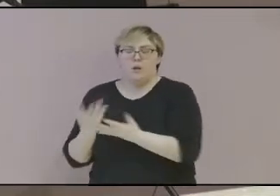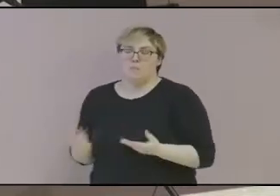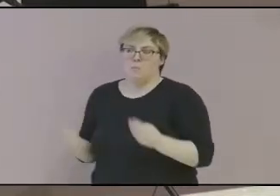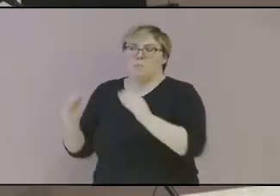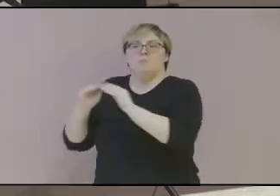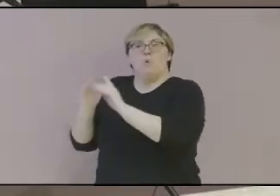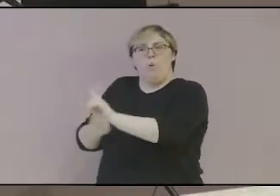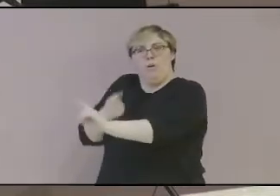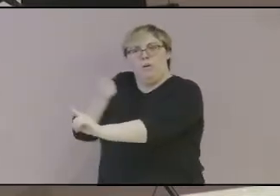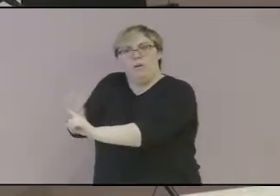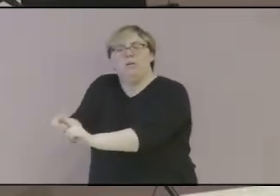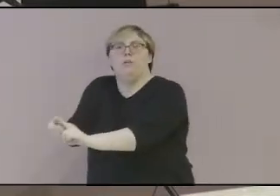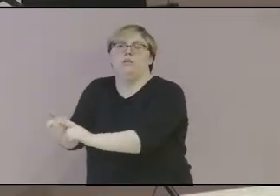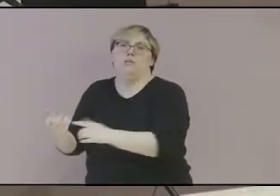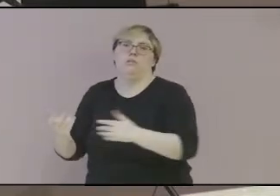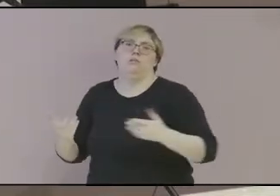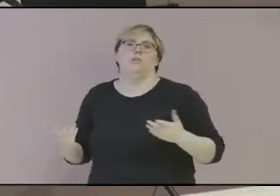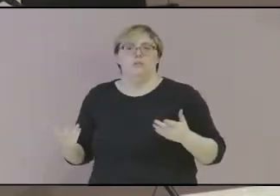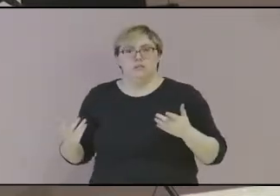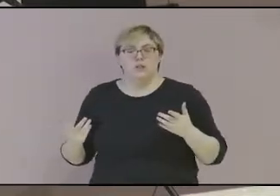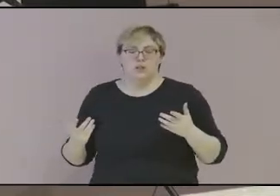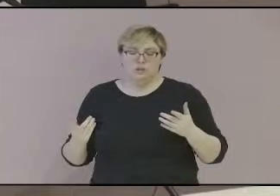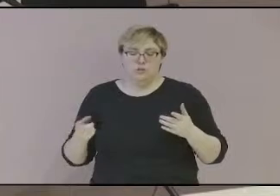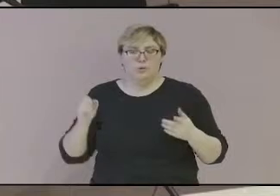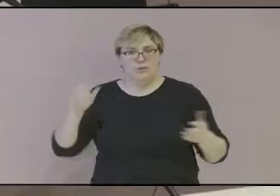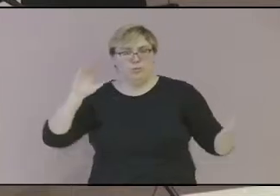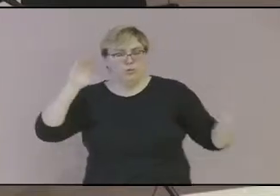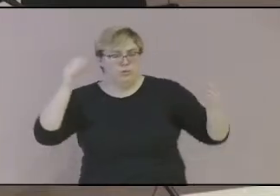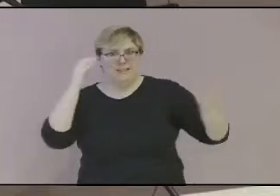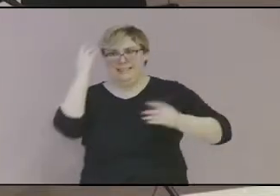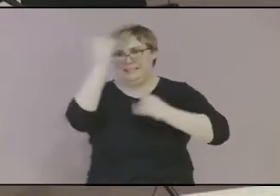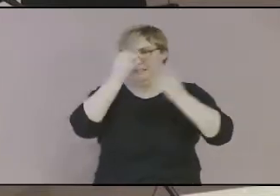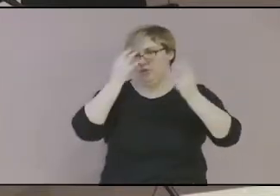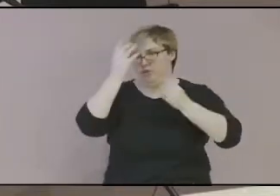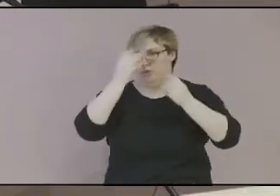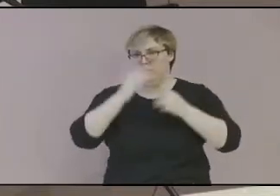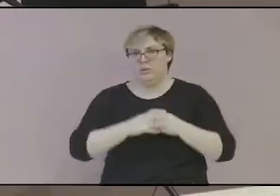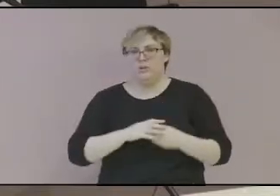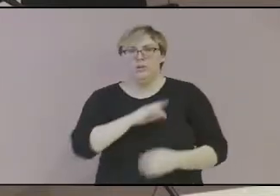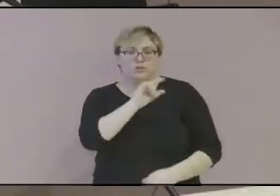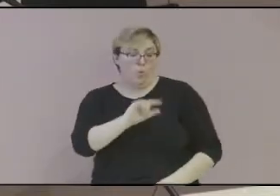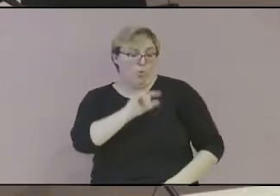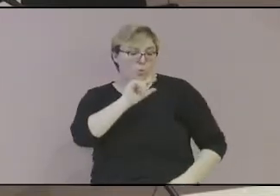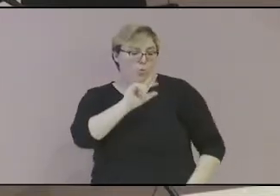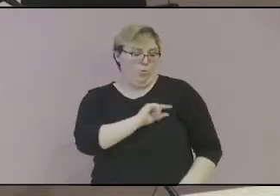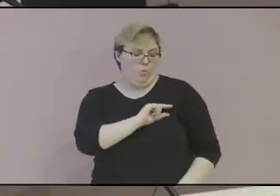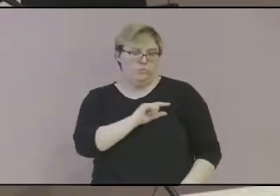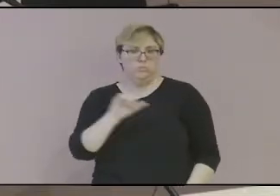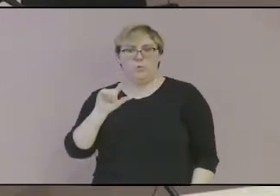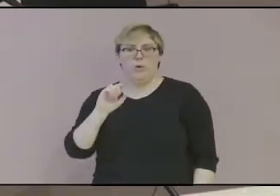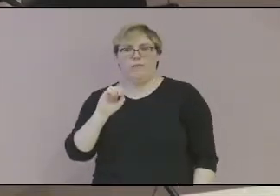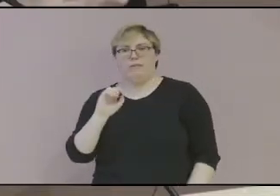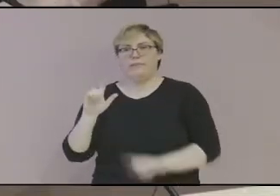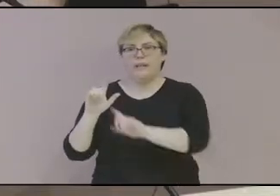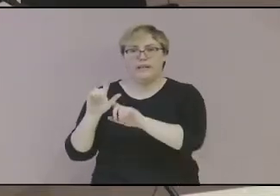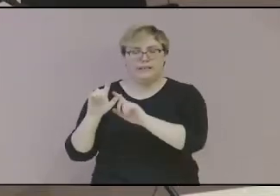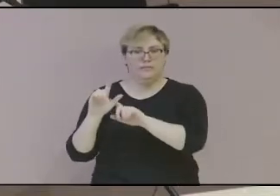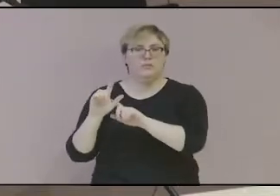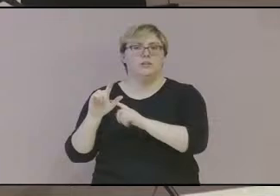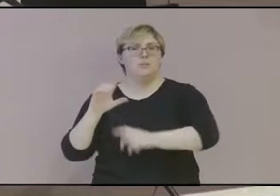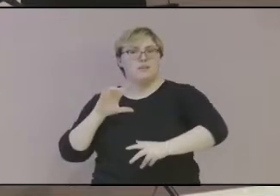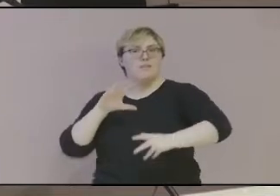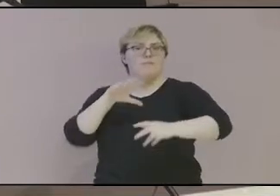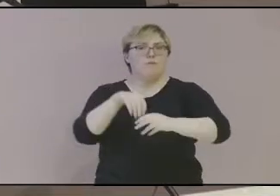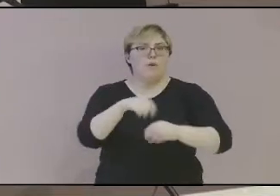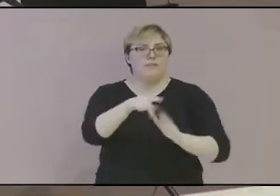do value life and social worth. So quality of life being part of these objective protocols, or the objective being